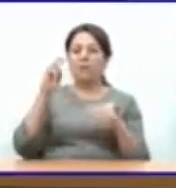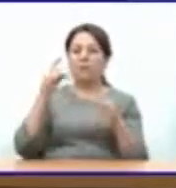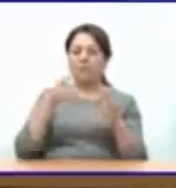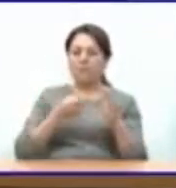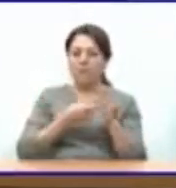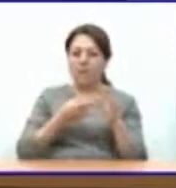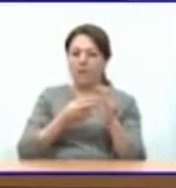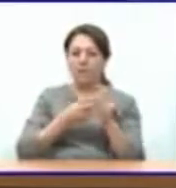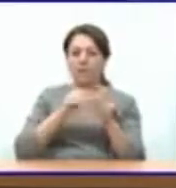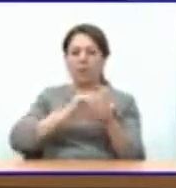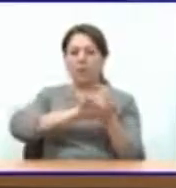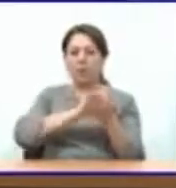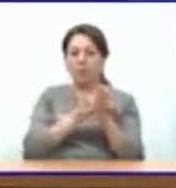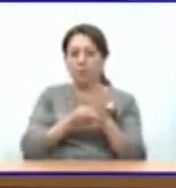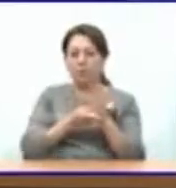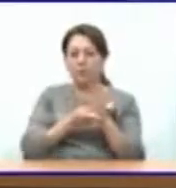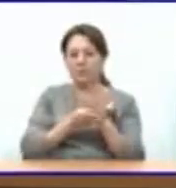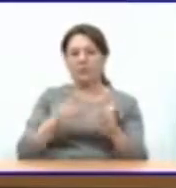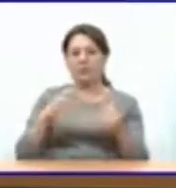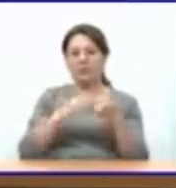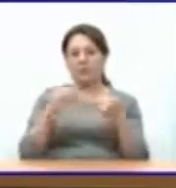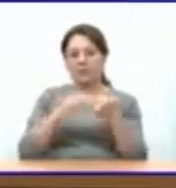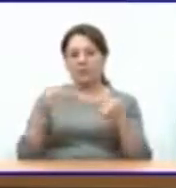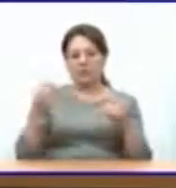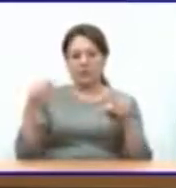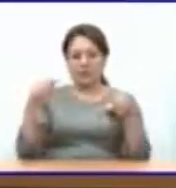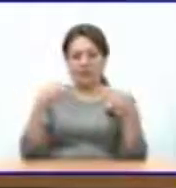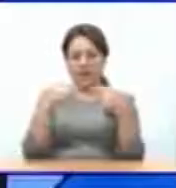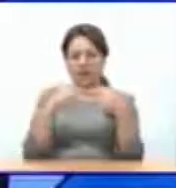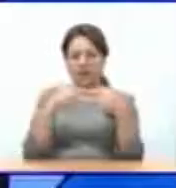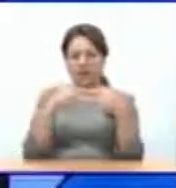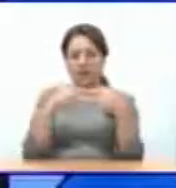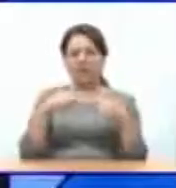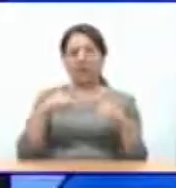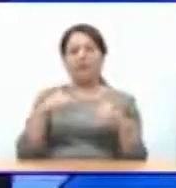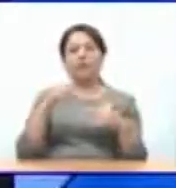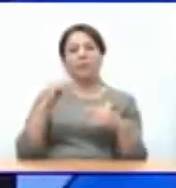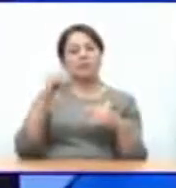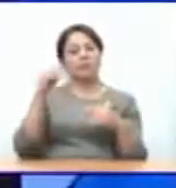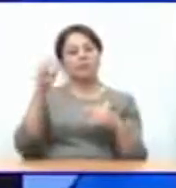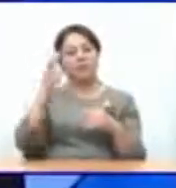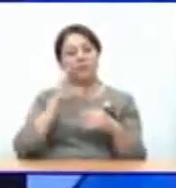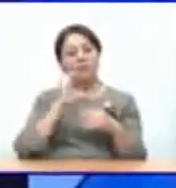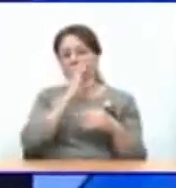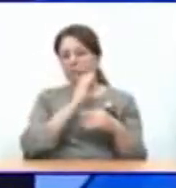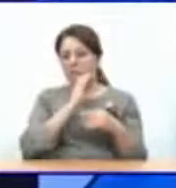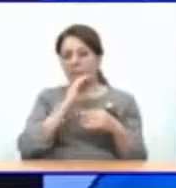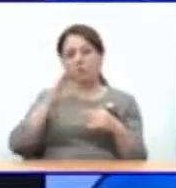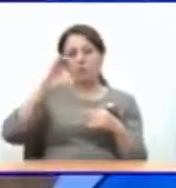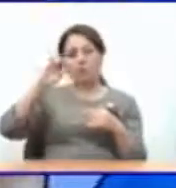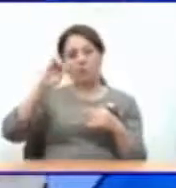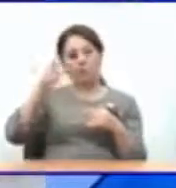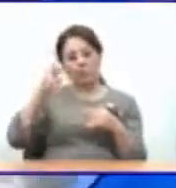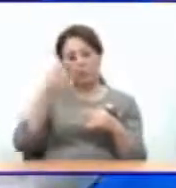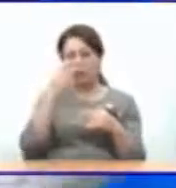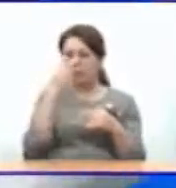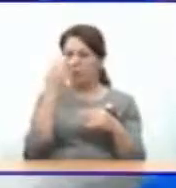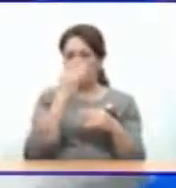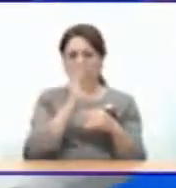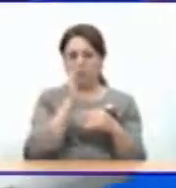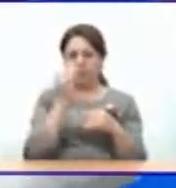aniq yerning geografik shimolini yoki aniq yerning geografik janubini ko'rsatmaydi. Uning uchun mana